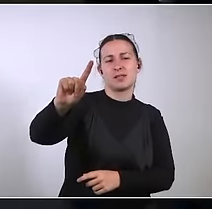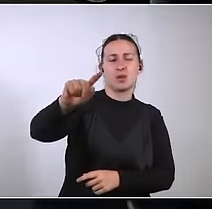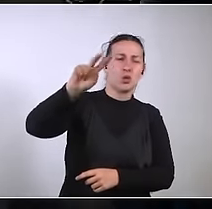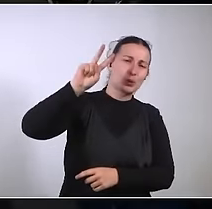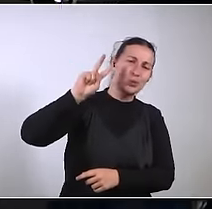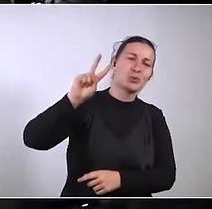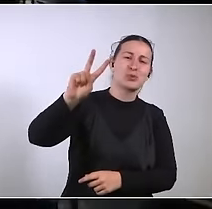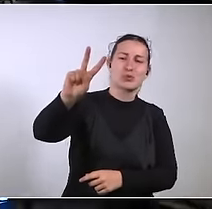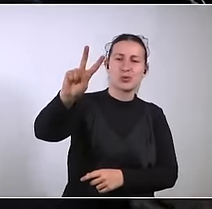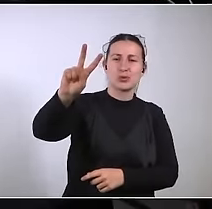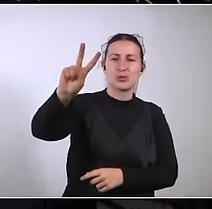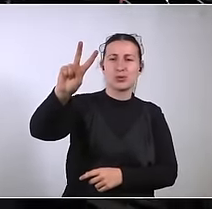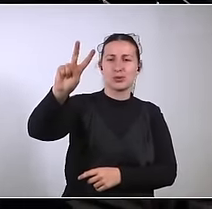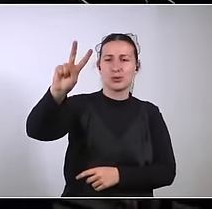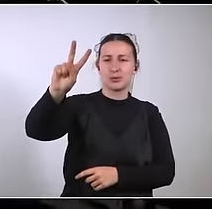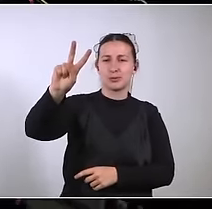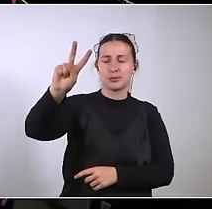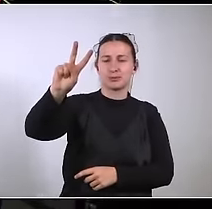two.